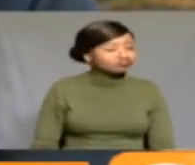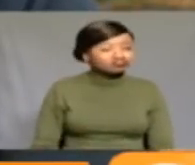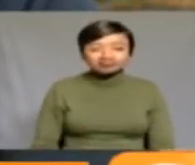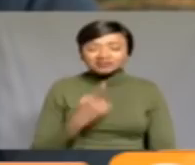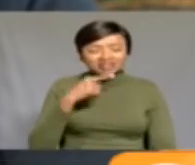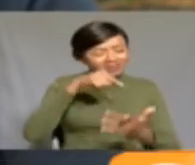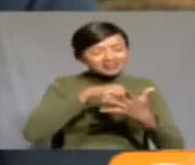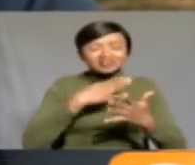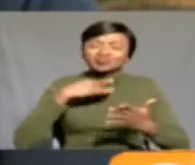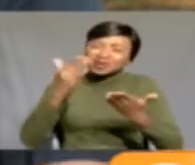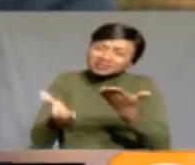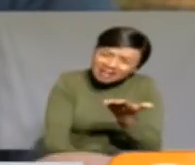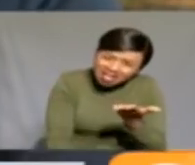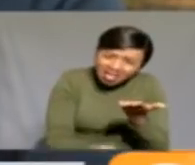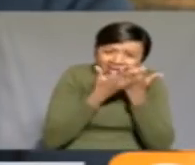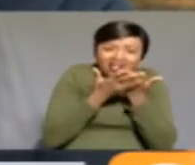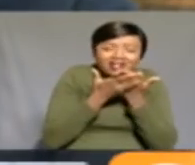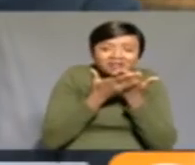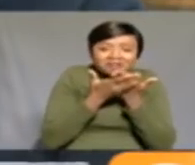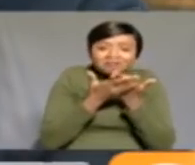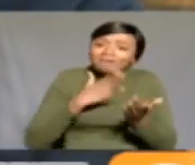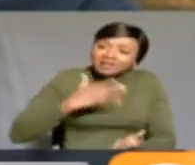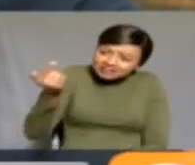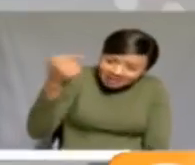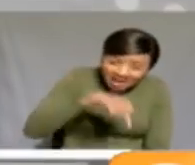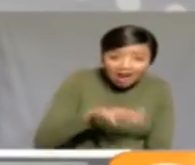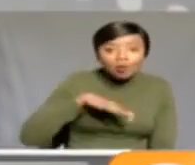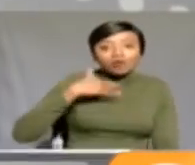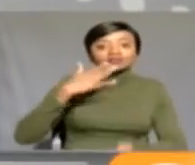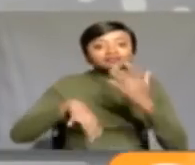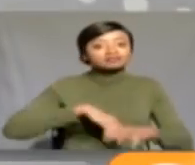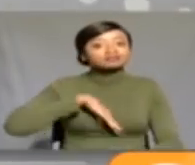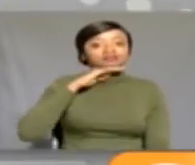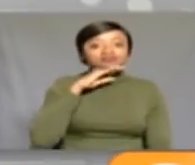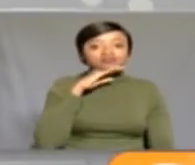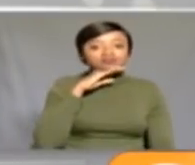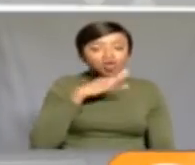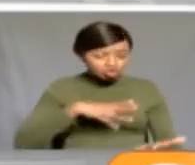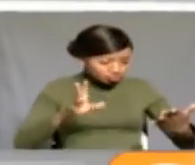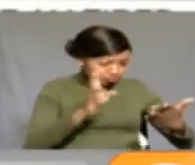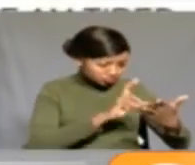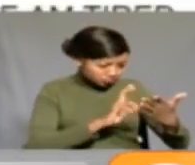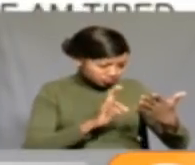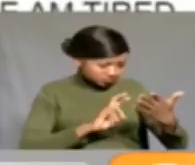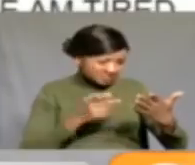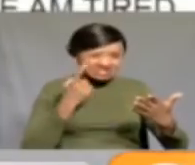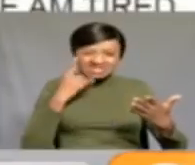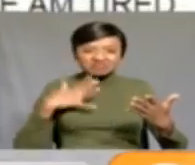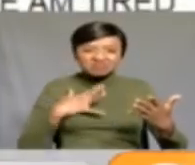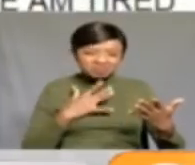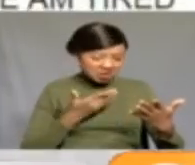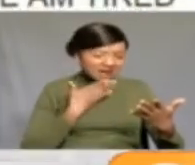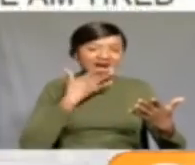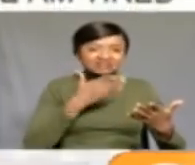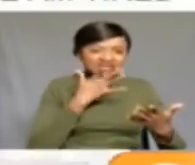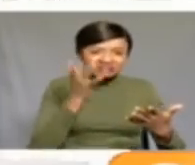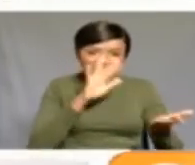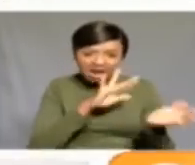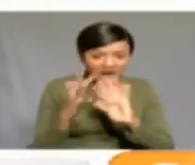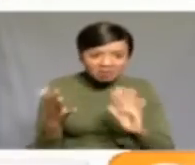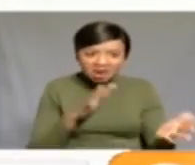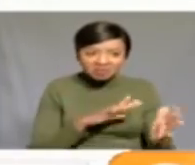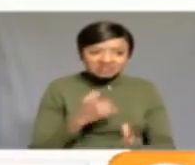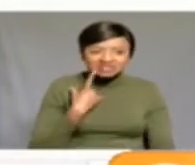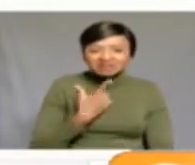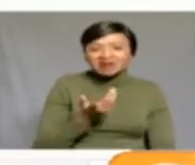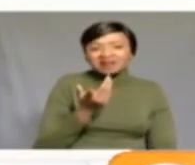help. It is either you come now or I'm gone. You start by looking at people who usually comment on their things. So